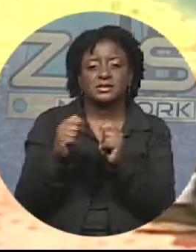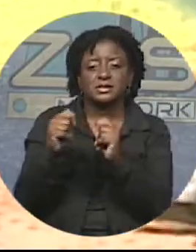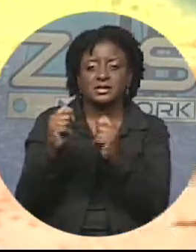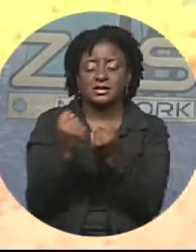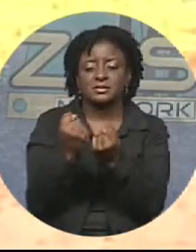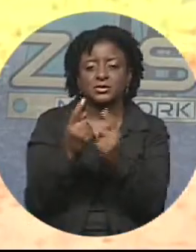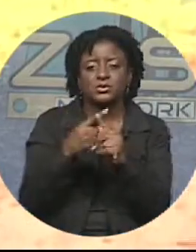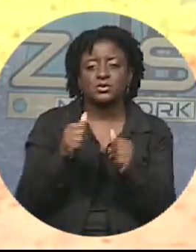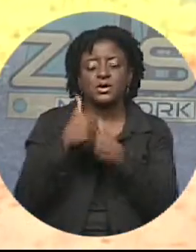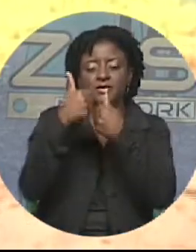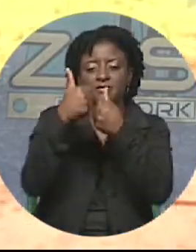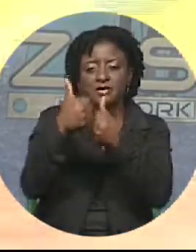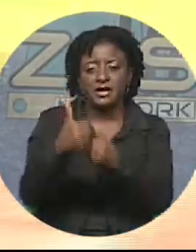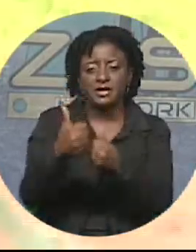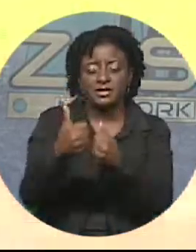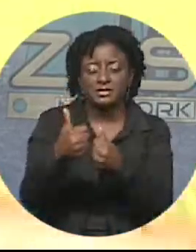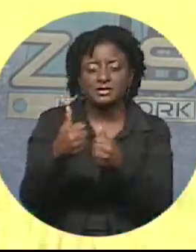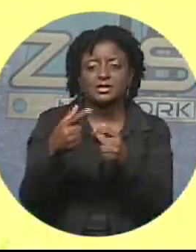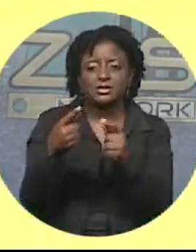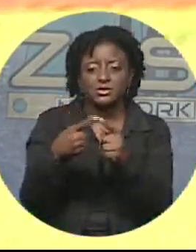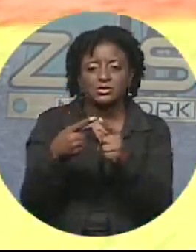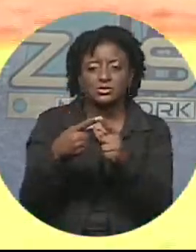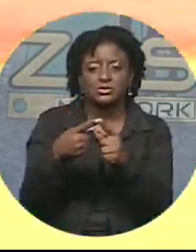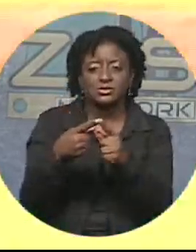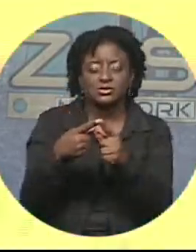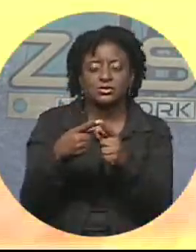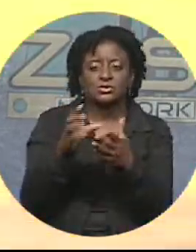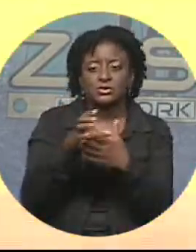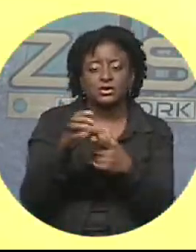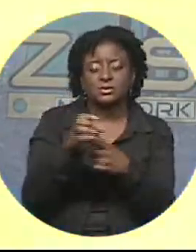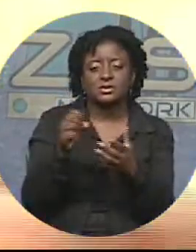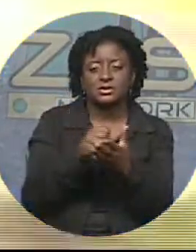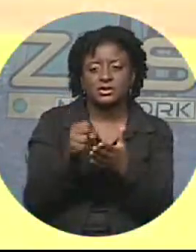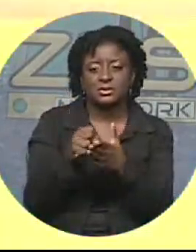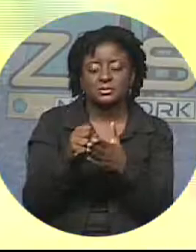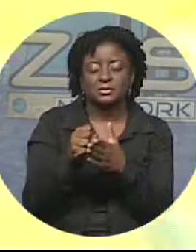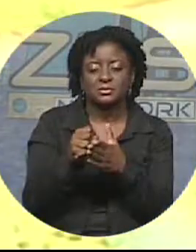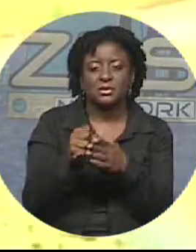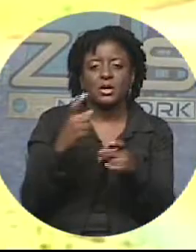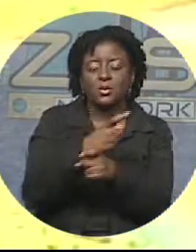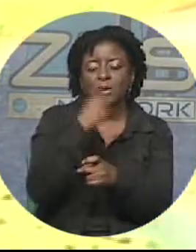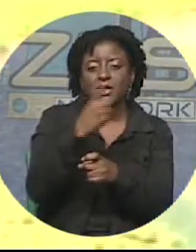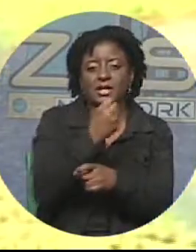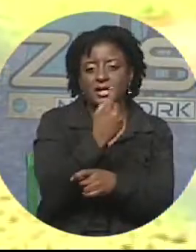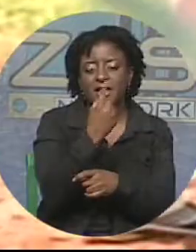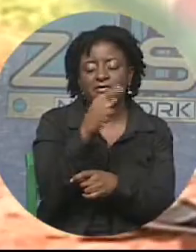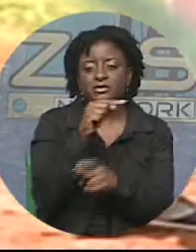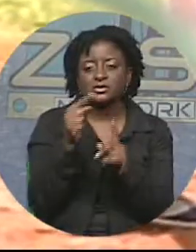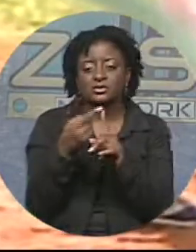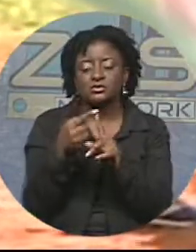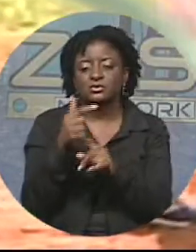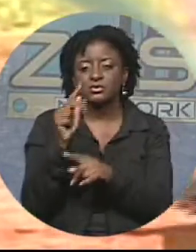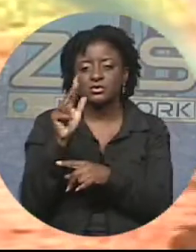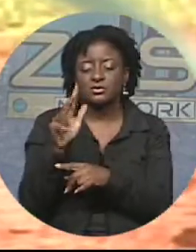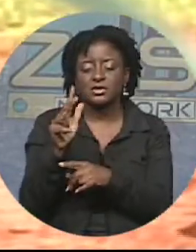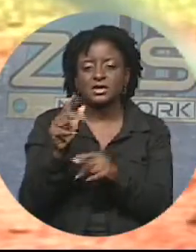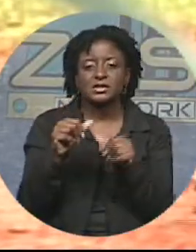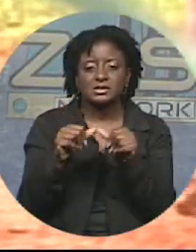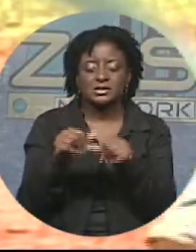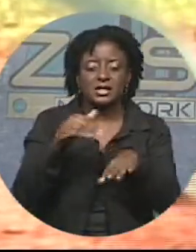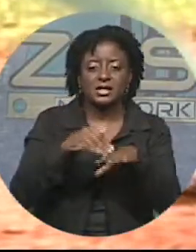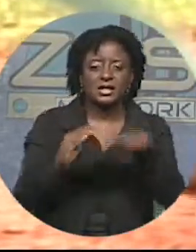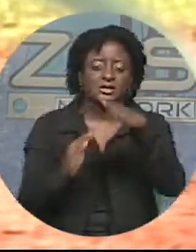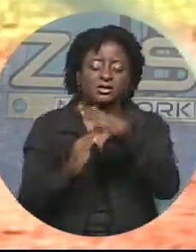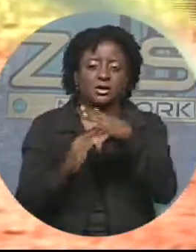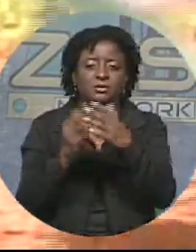Freedom Farm ripped apart regional power Curacao, winning 11-3 to stay on top of Pool B at 2-0.